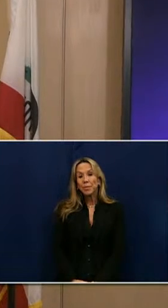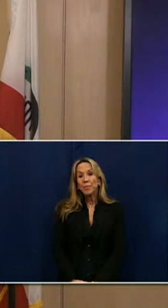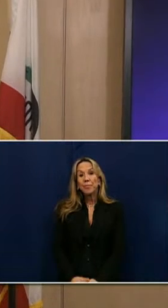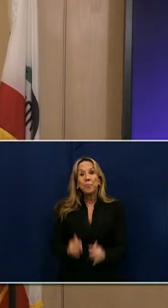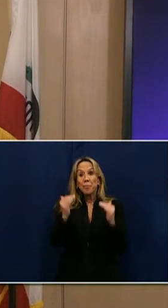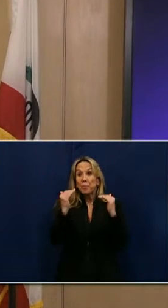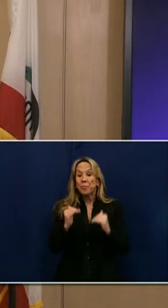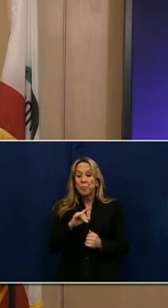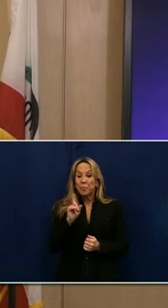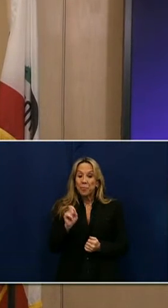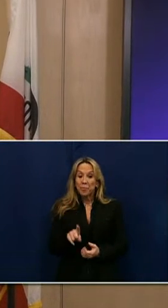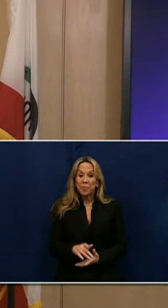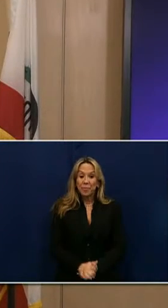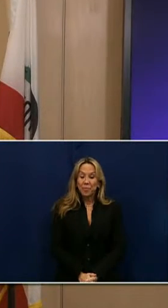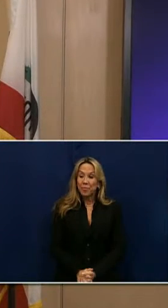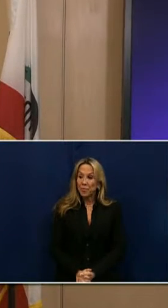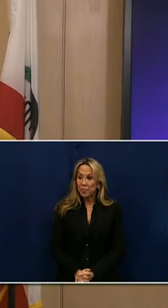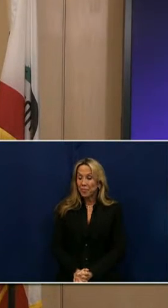Okay, next question.